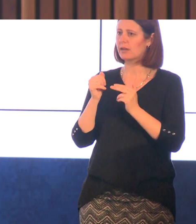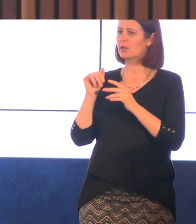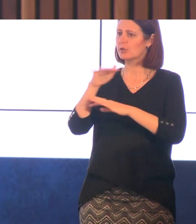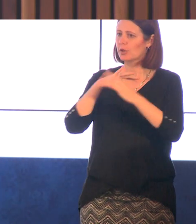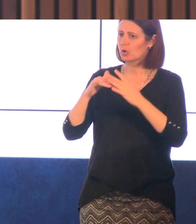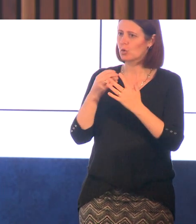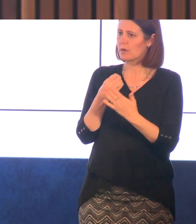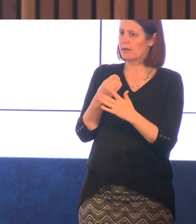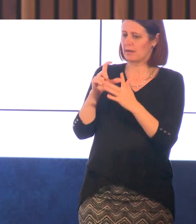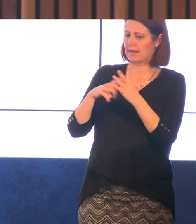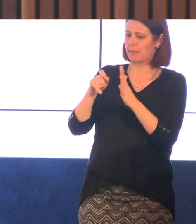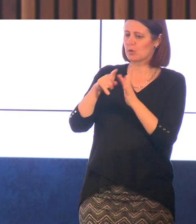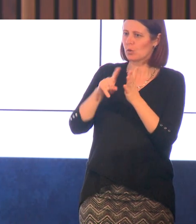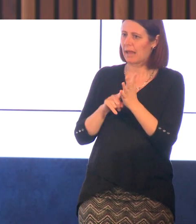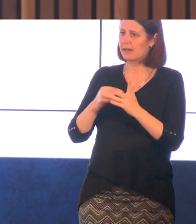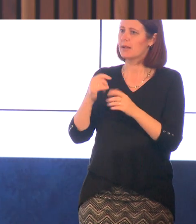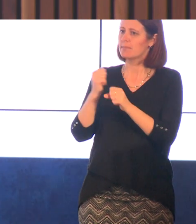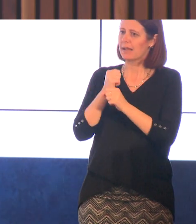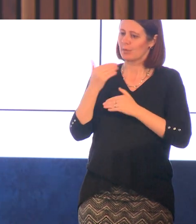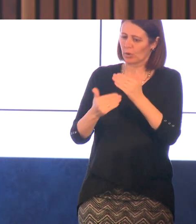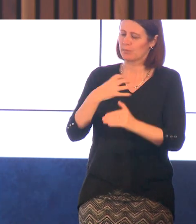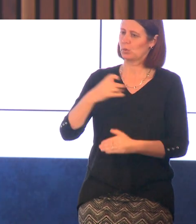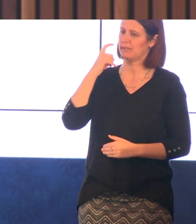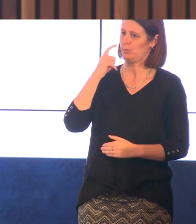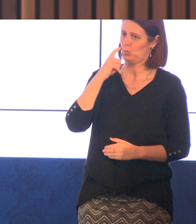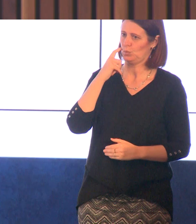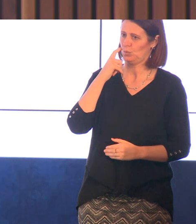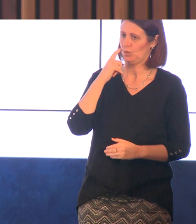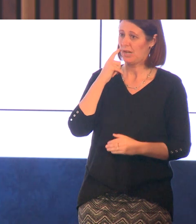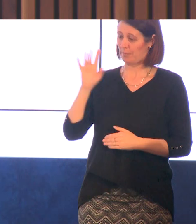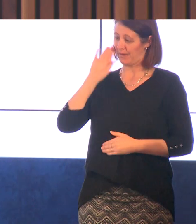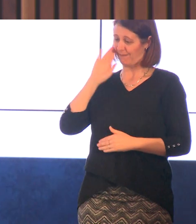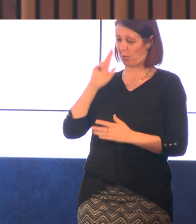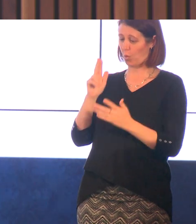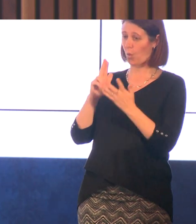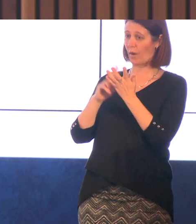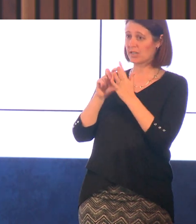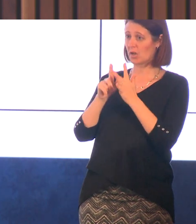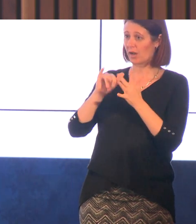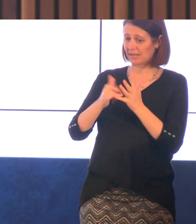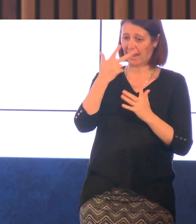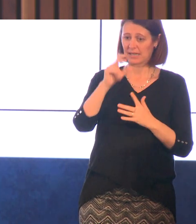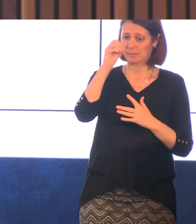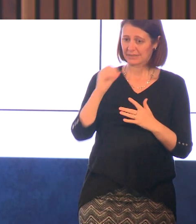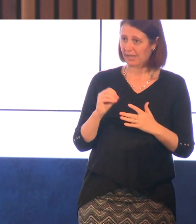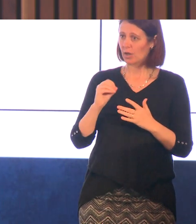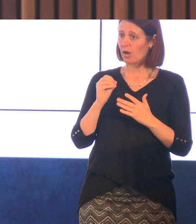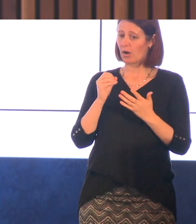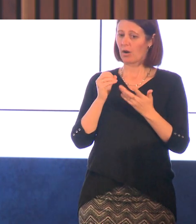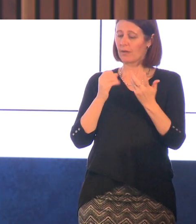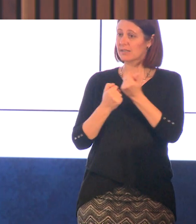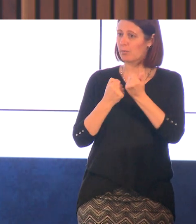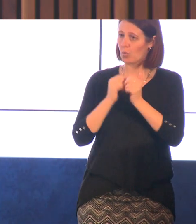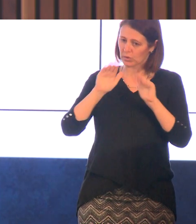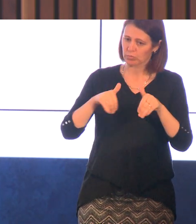to simplify processes. Before the NDIS, 80% of support for people with disabilities was provided by